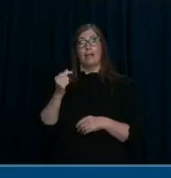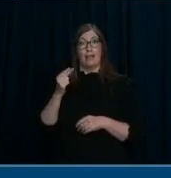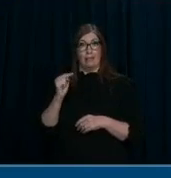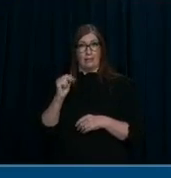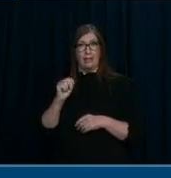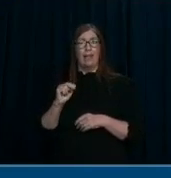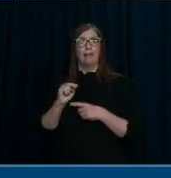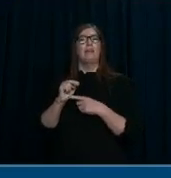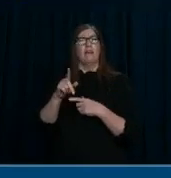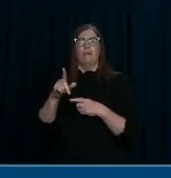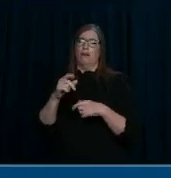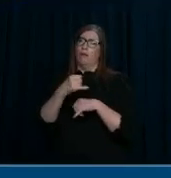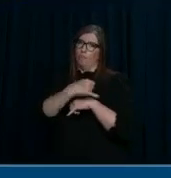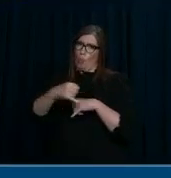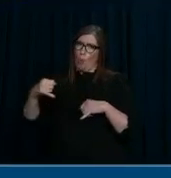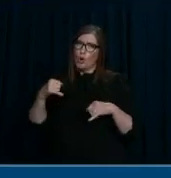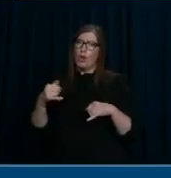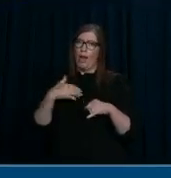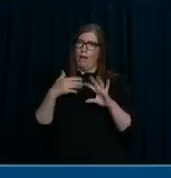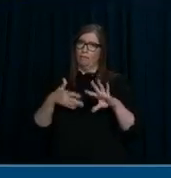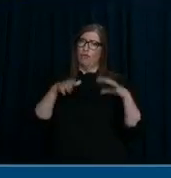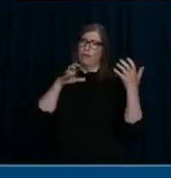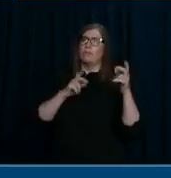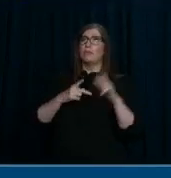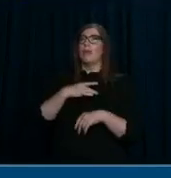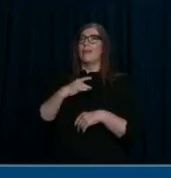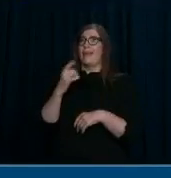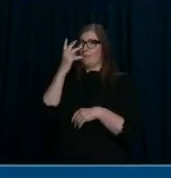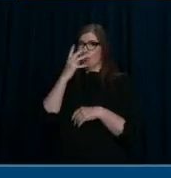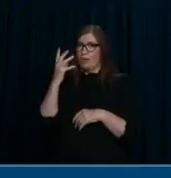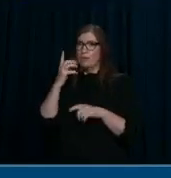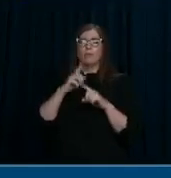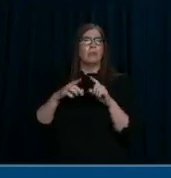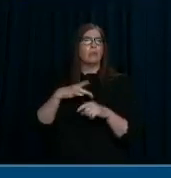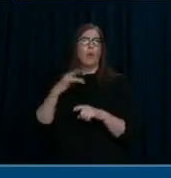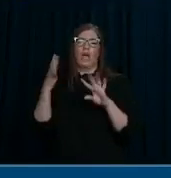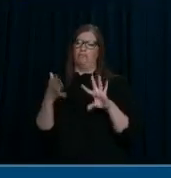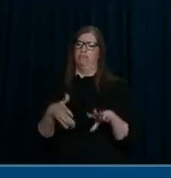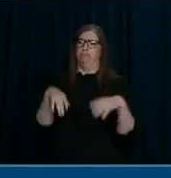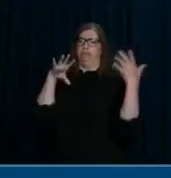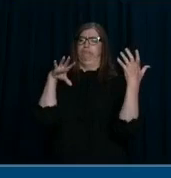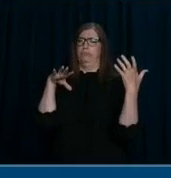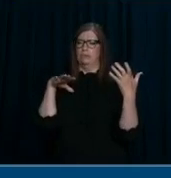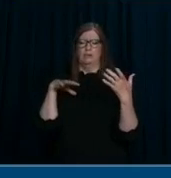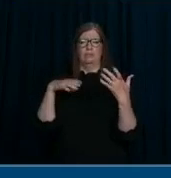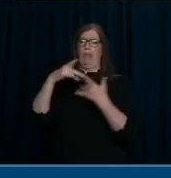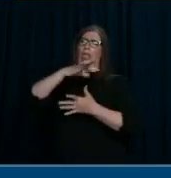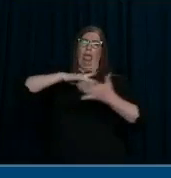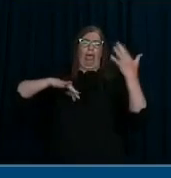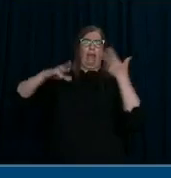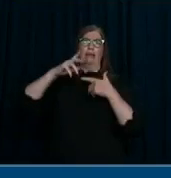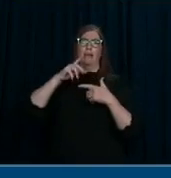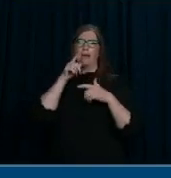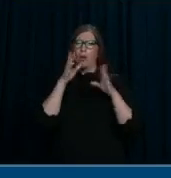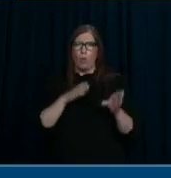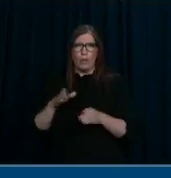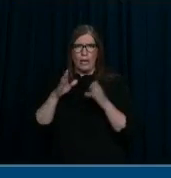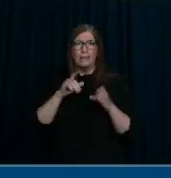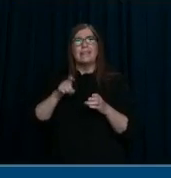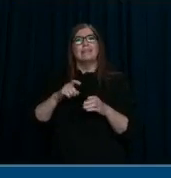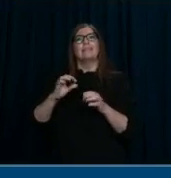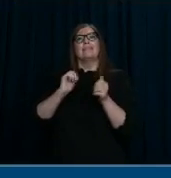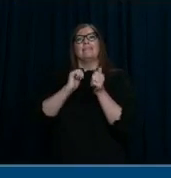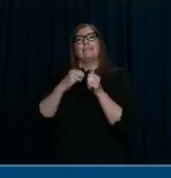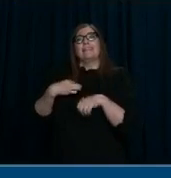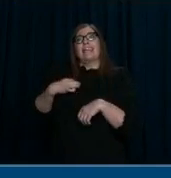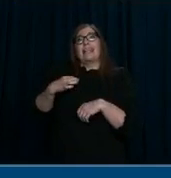have to acknowledge that. People like immigration, they don't like chaos and disorder, and unfortunately that's what we've had. We need a candidate who can message strongly on this